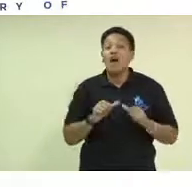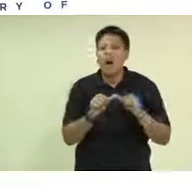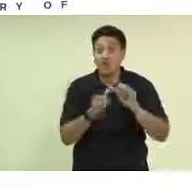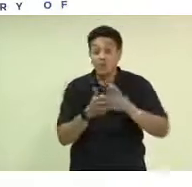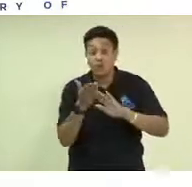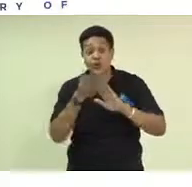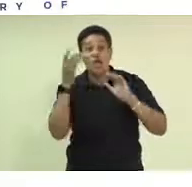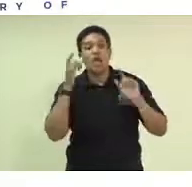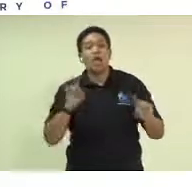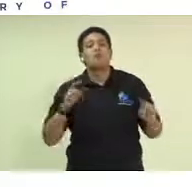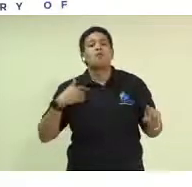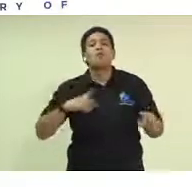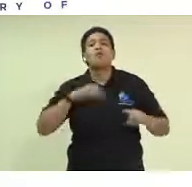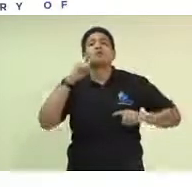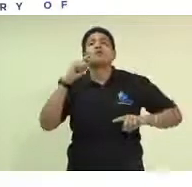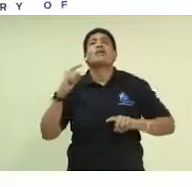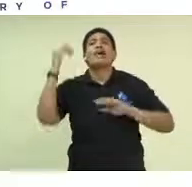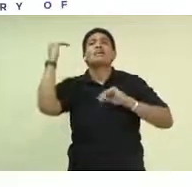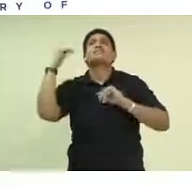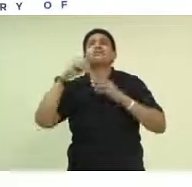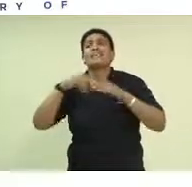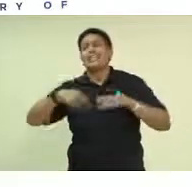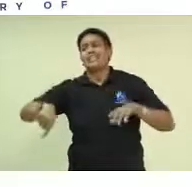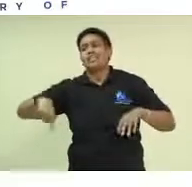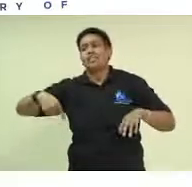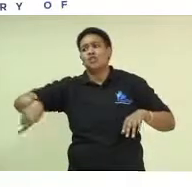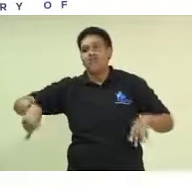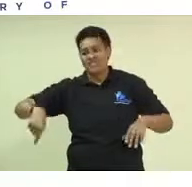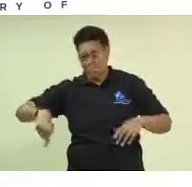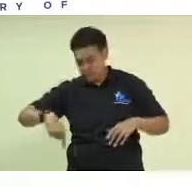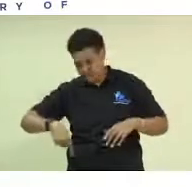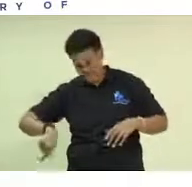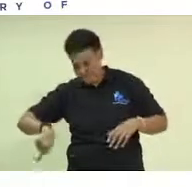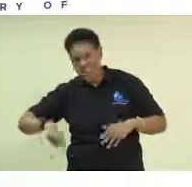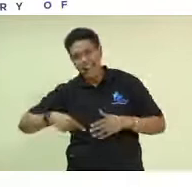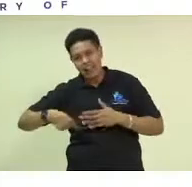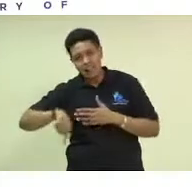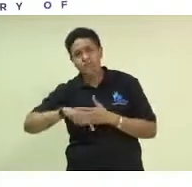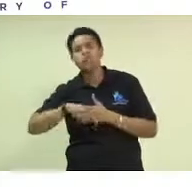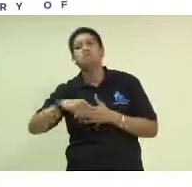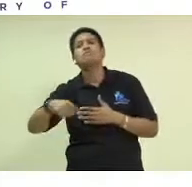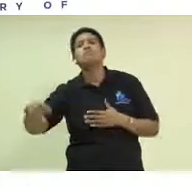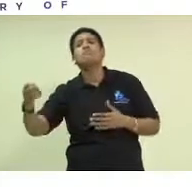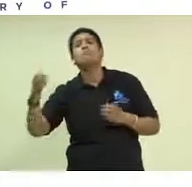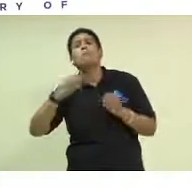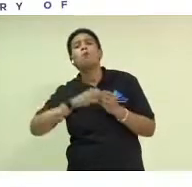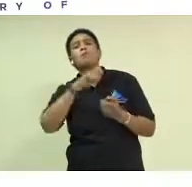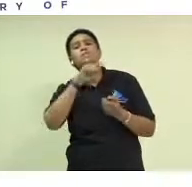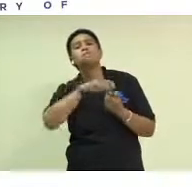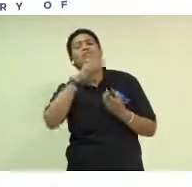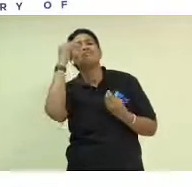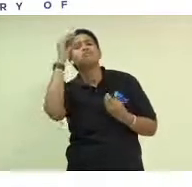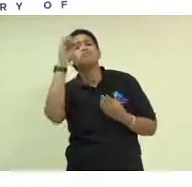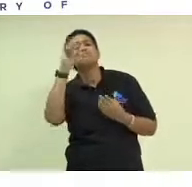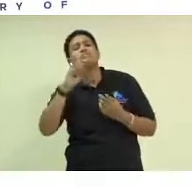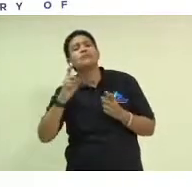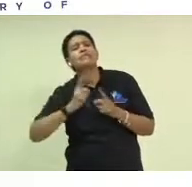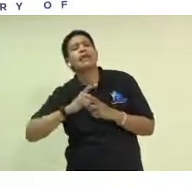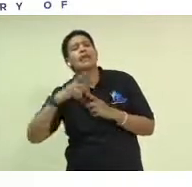continuing, and we anticipate in the week to come that we will be able to give some more specifics around